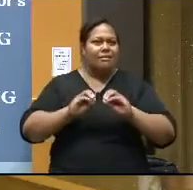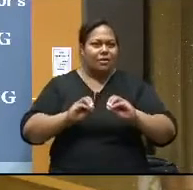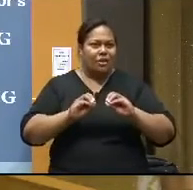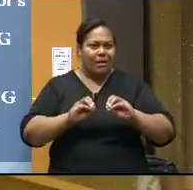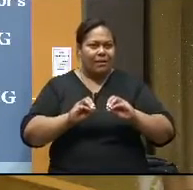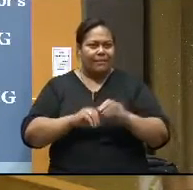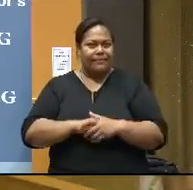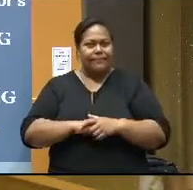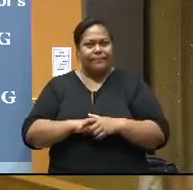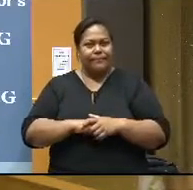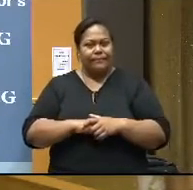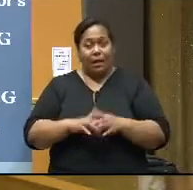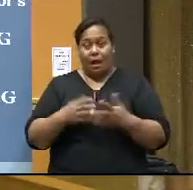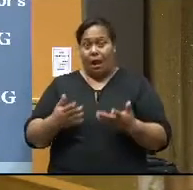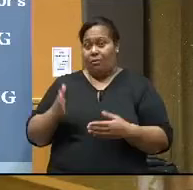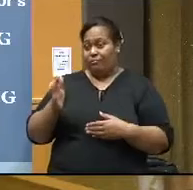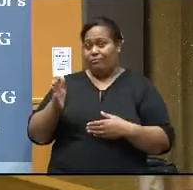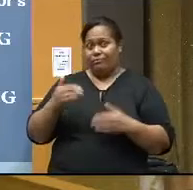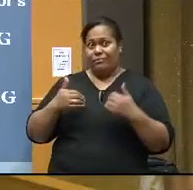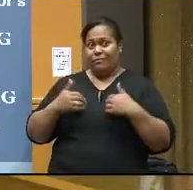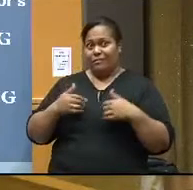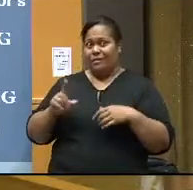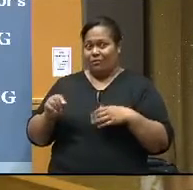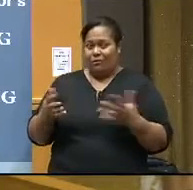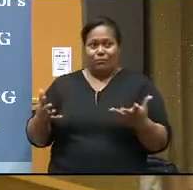learning, how was it doing?